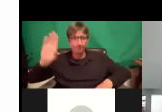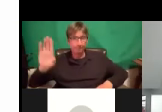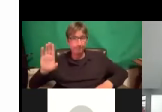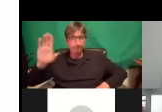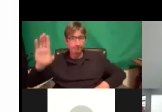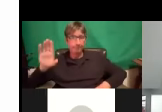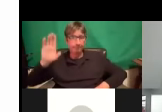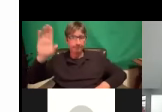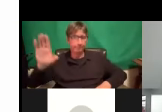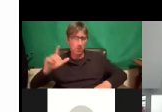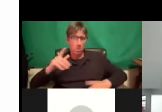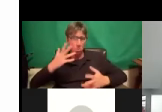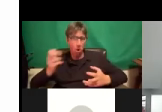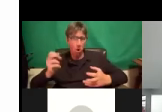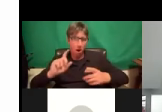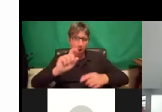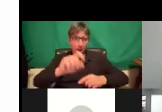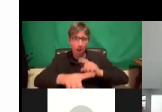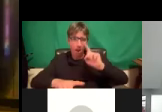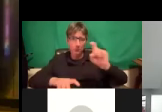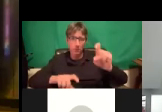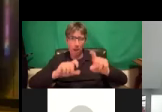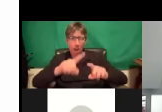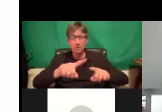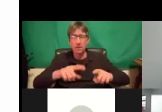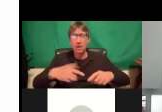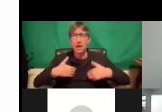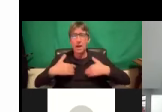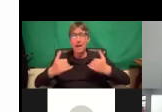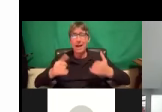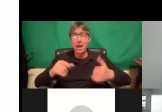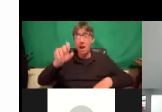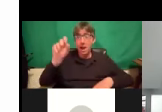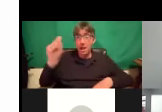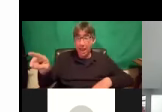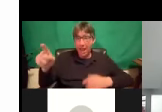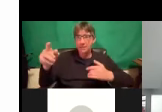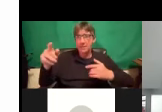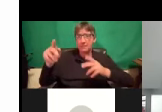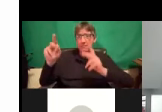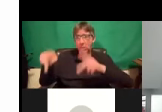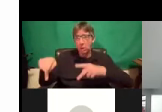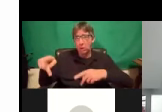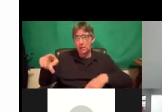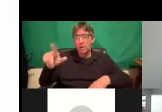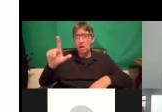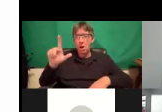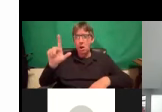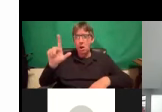am going to ask to unmute Miss Lori Bent,